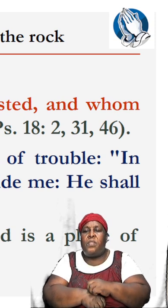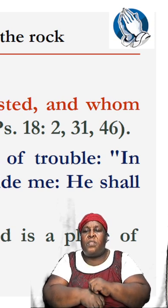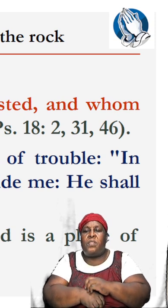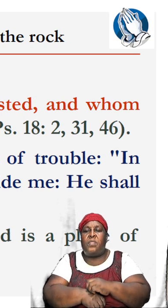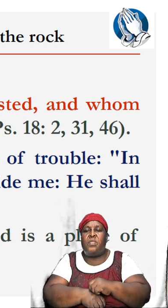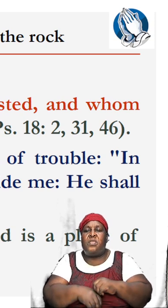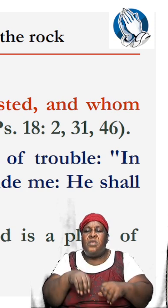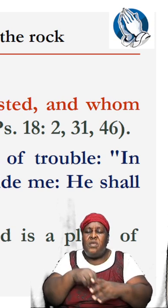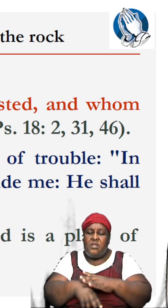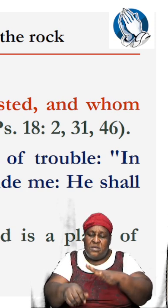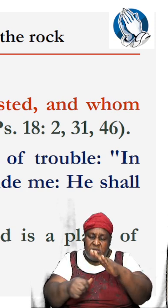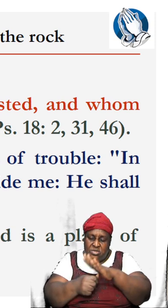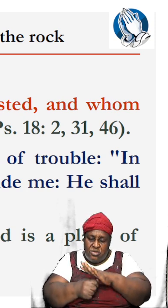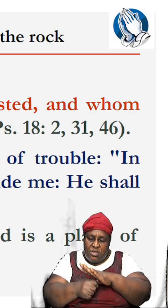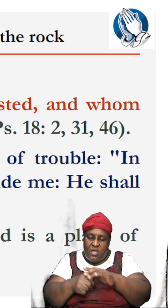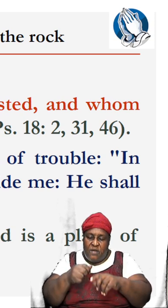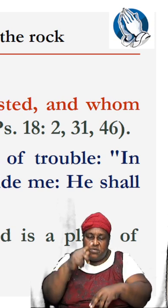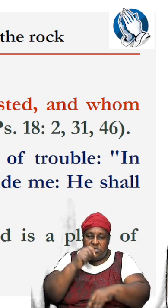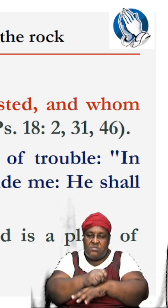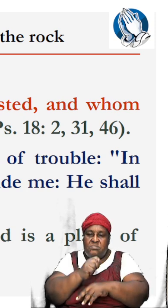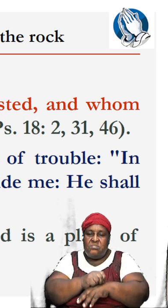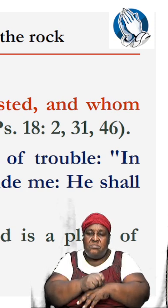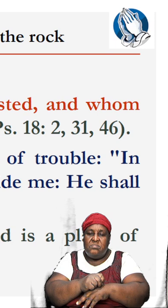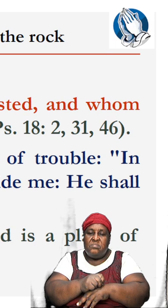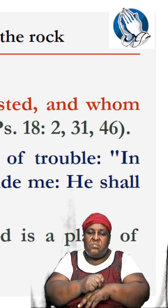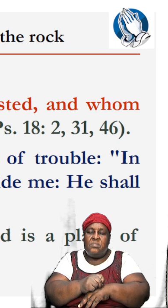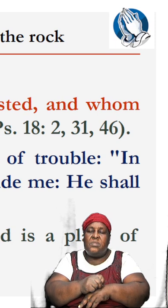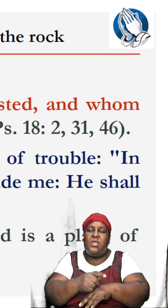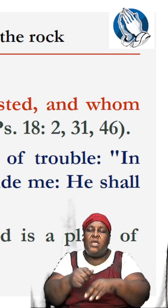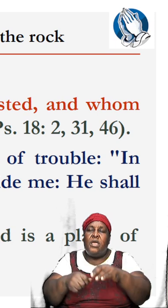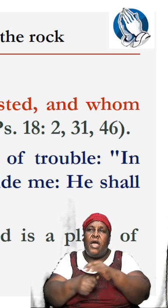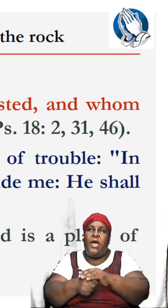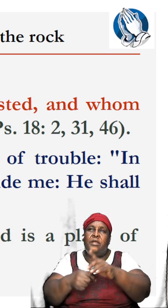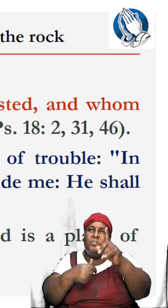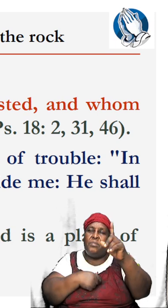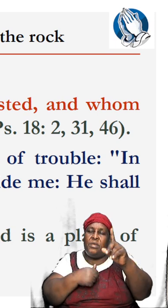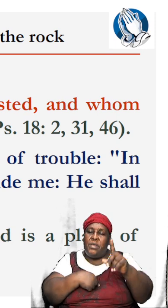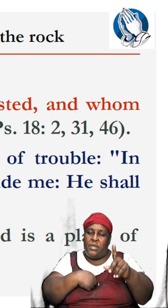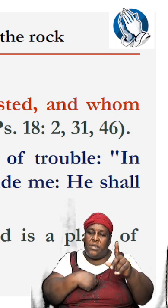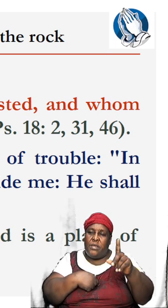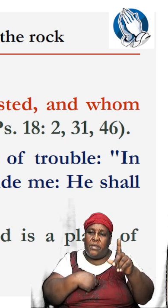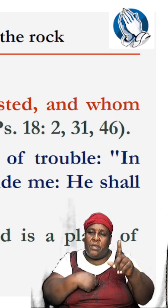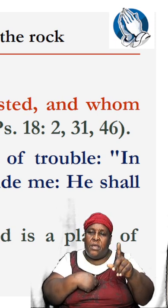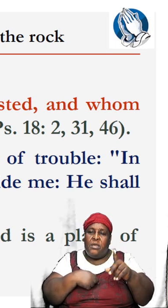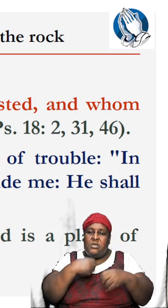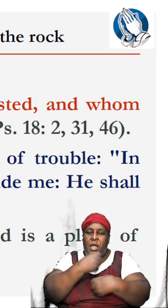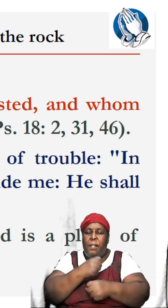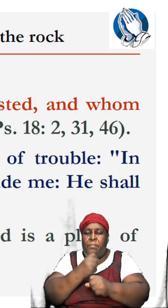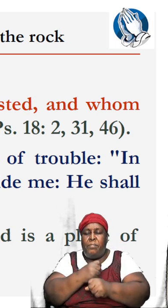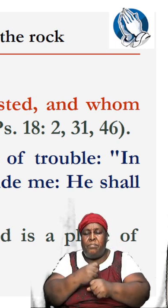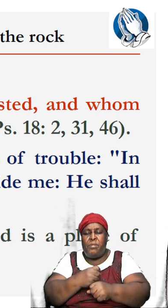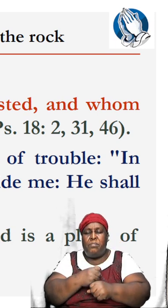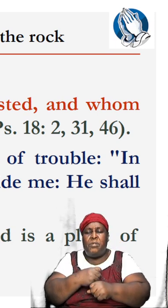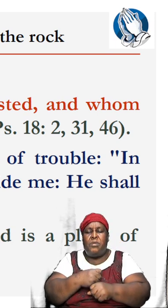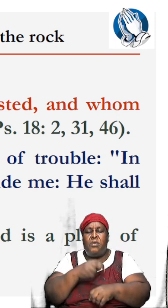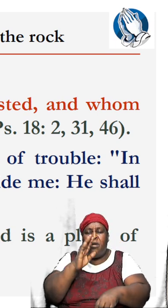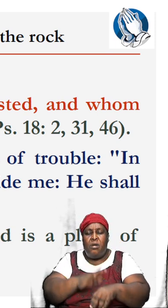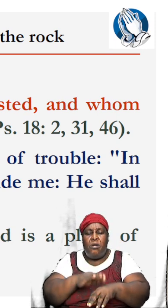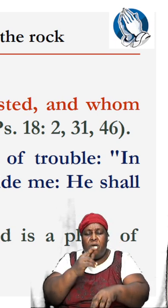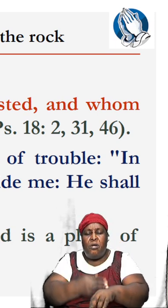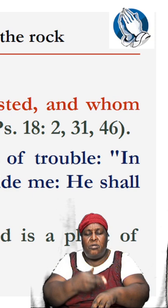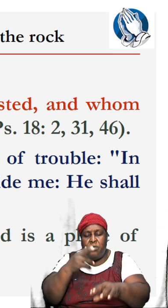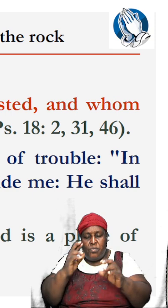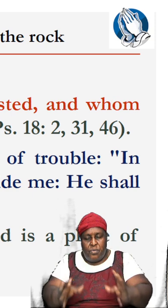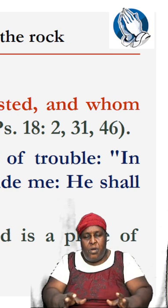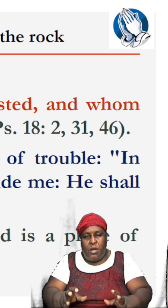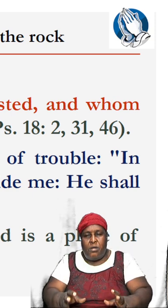In the secret of his tabernacle shall he hide me. He said, he shall set me up upon a rock.